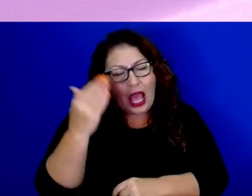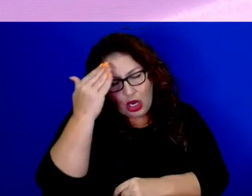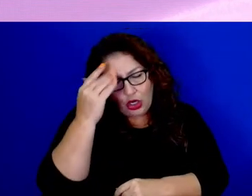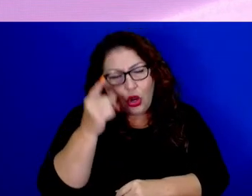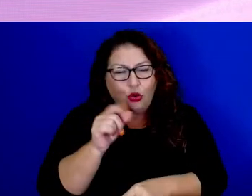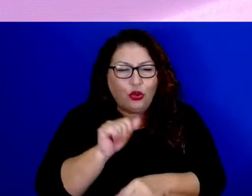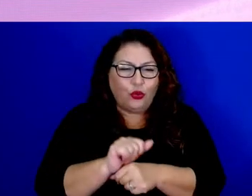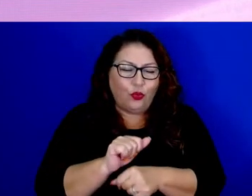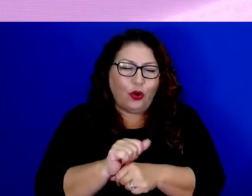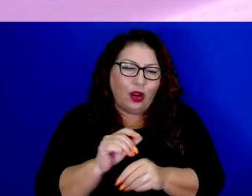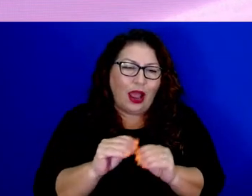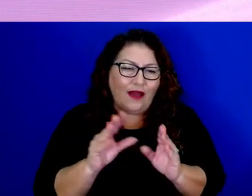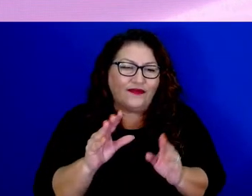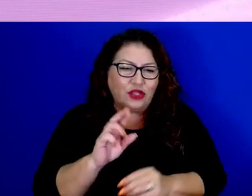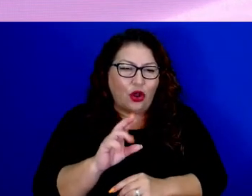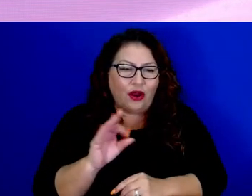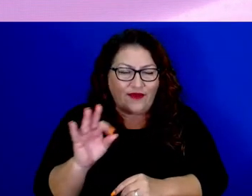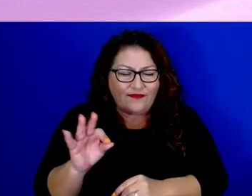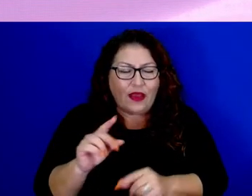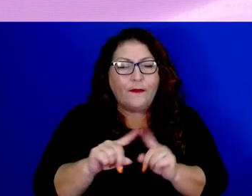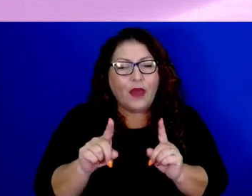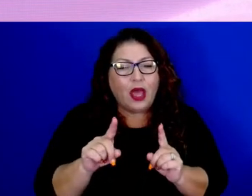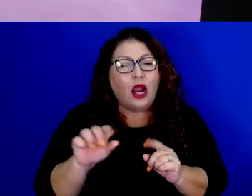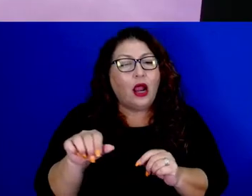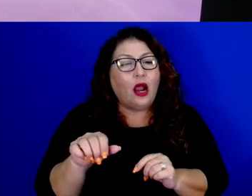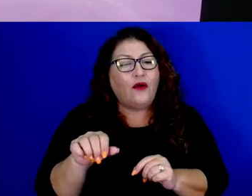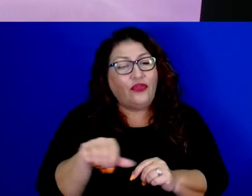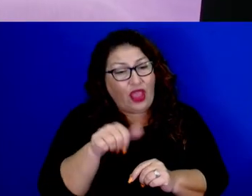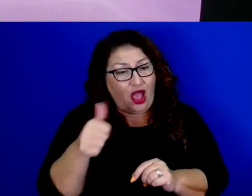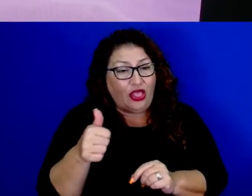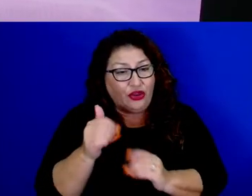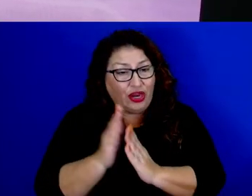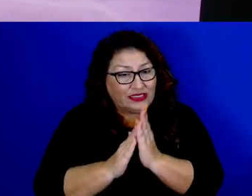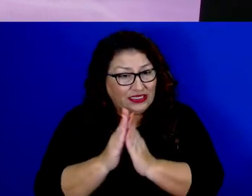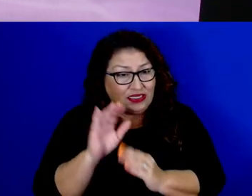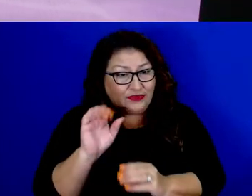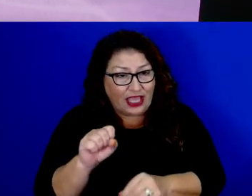RFF, but are there other incentives that can be used?